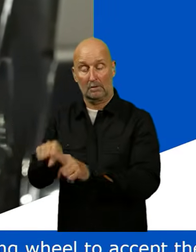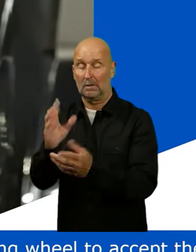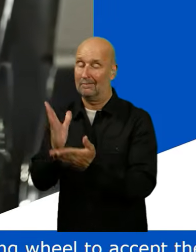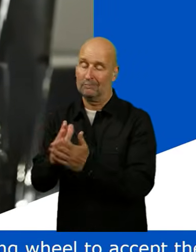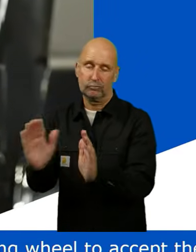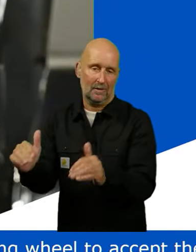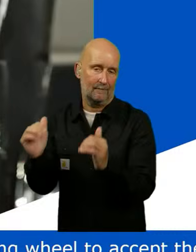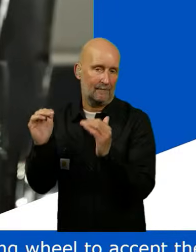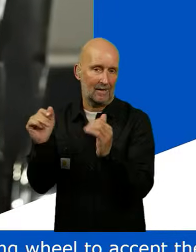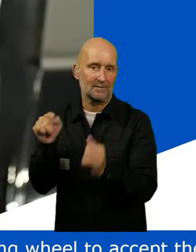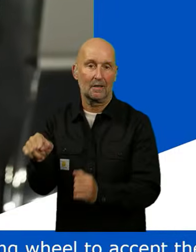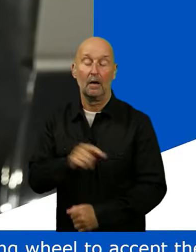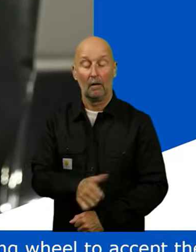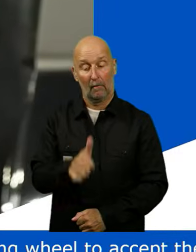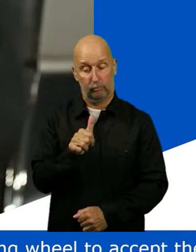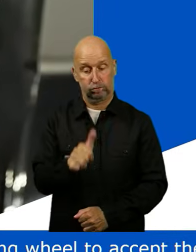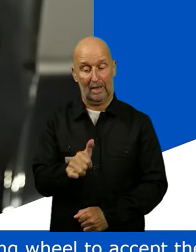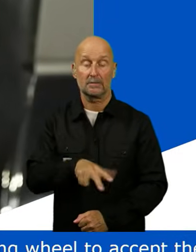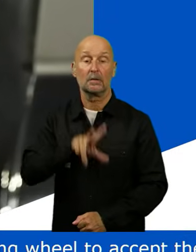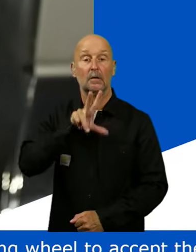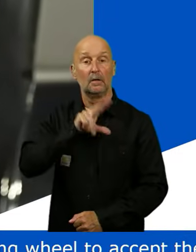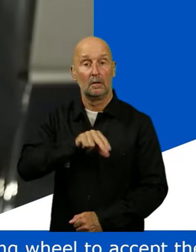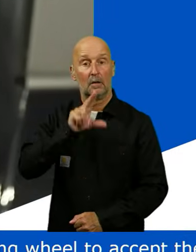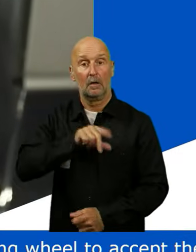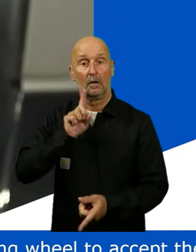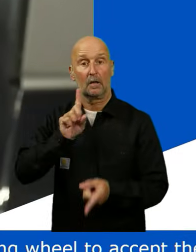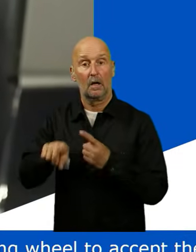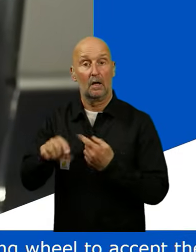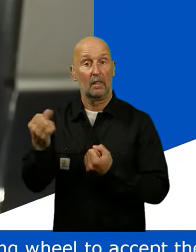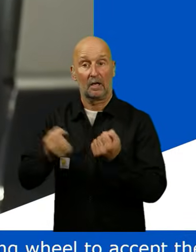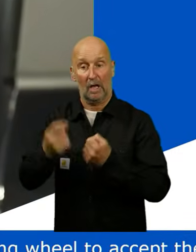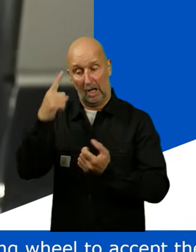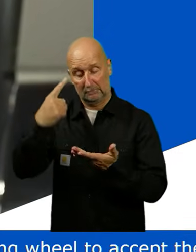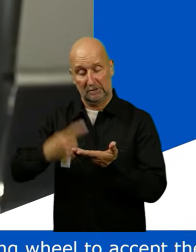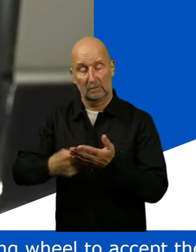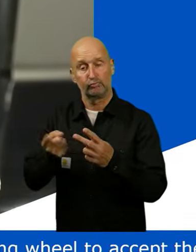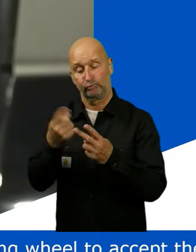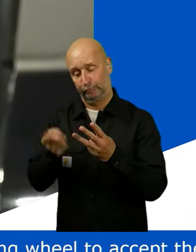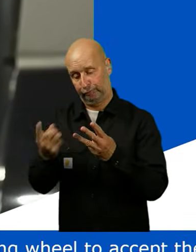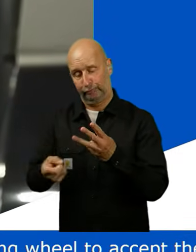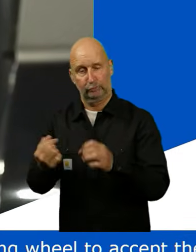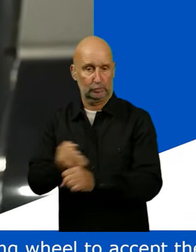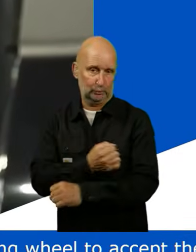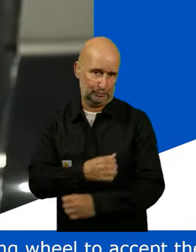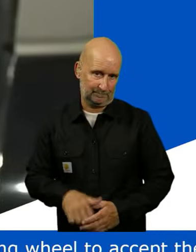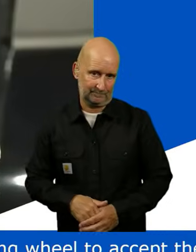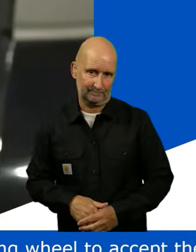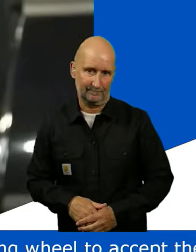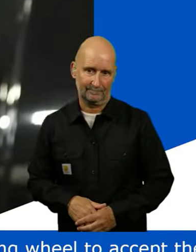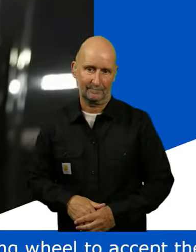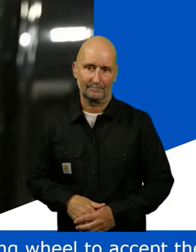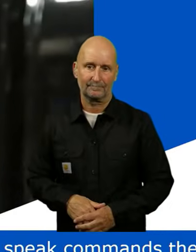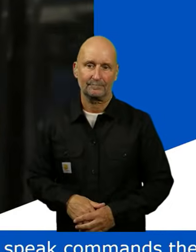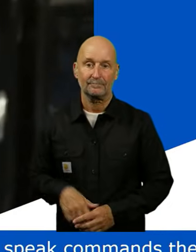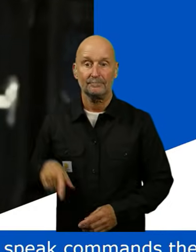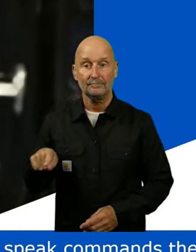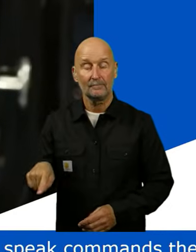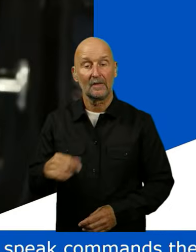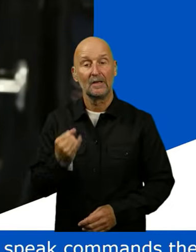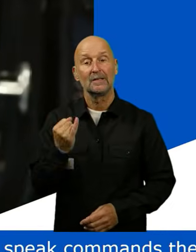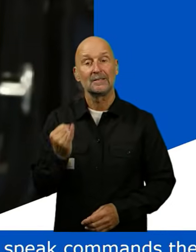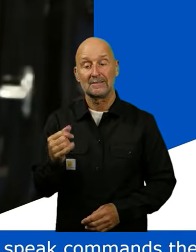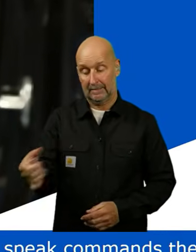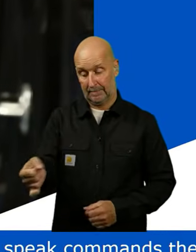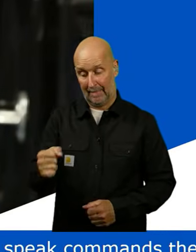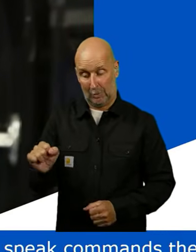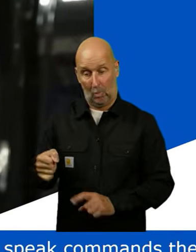so you simply press the button, speak commands, the car takes over and does the functionality for you. As I say, we've got a 6-speed